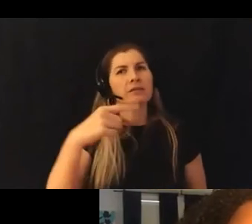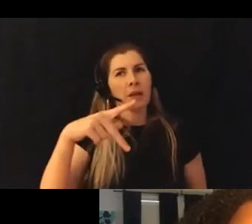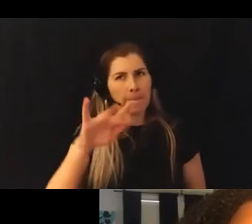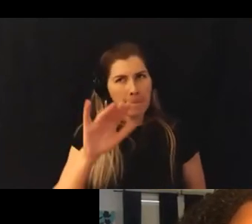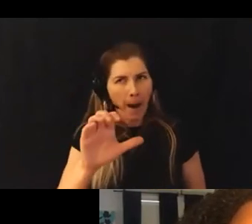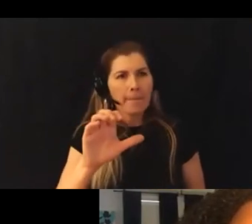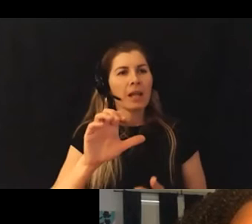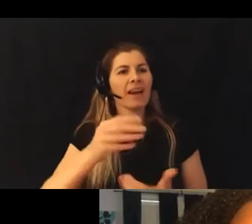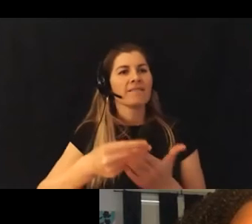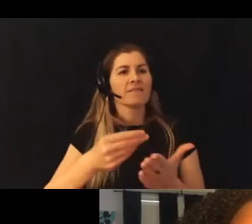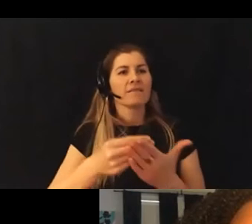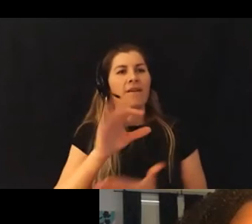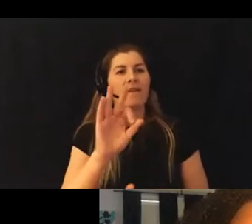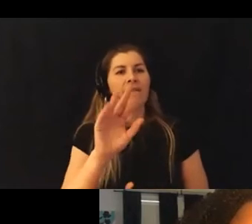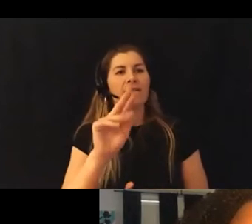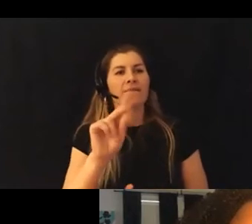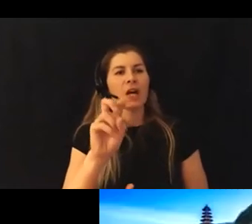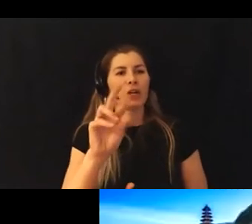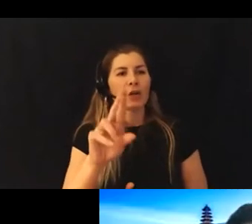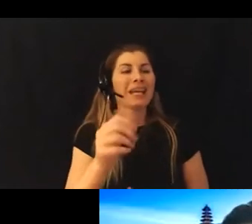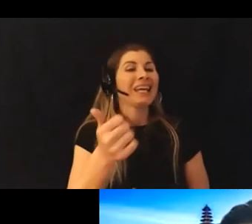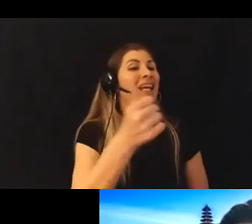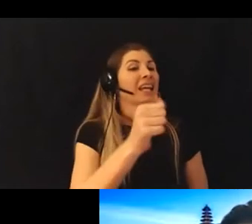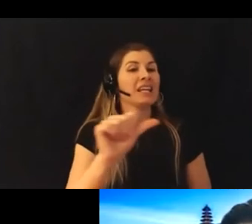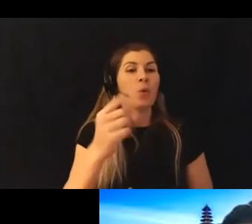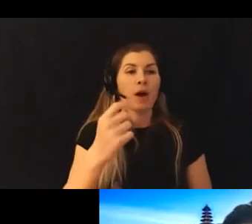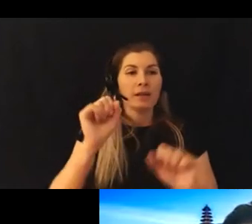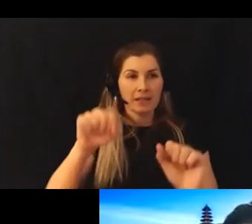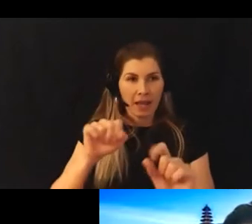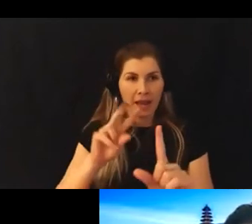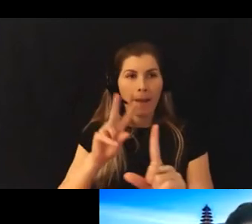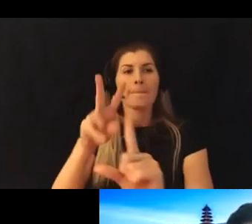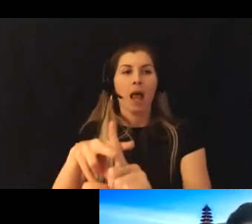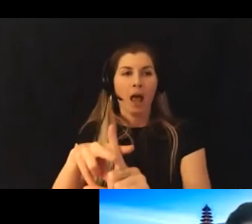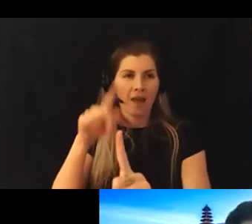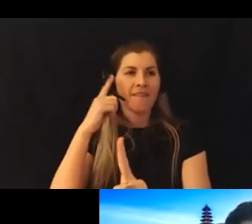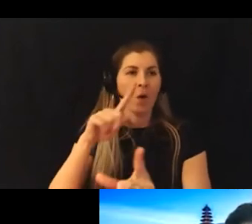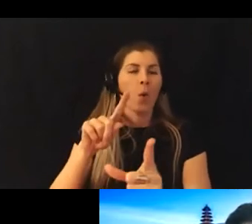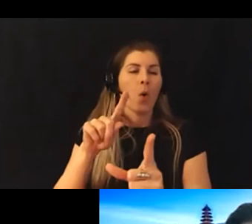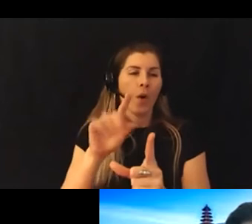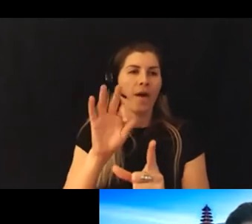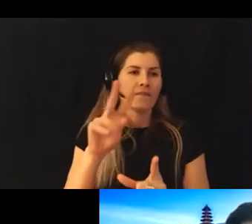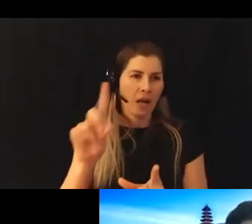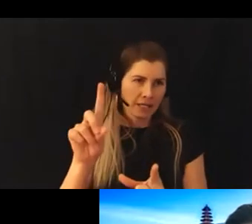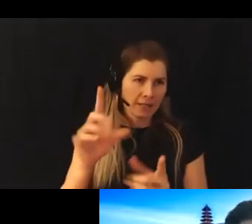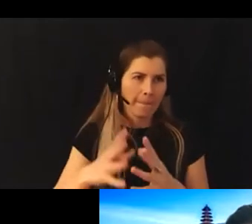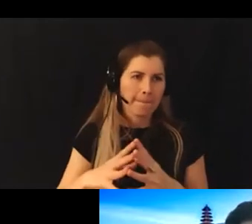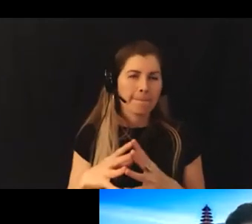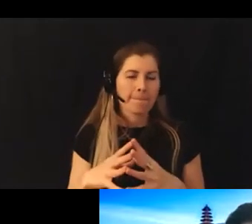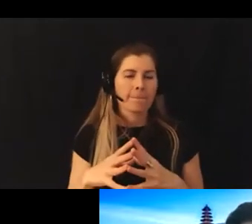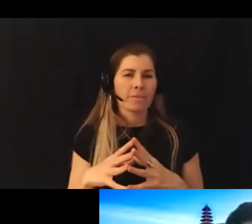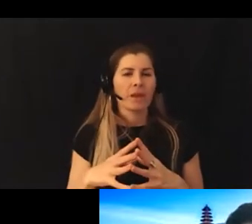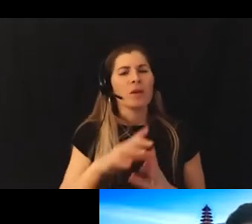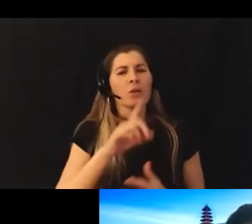funder, so that means anybody can apply for funding to the Arts Endowment. So while we don't